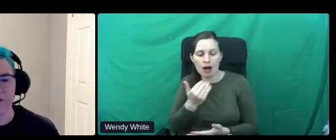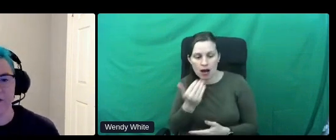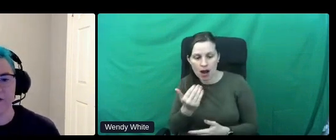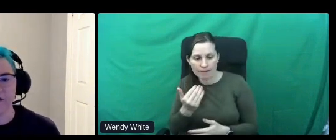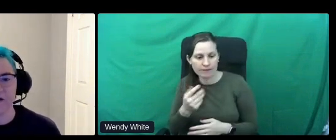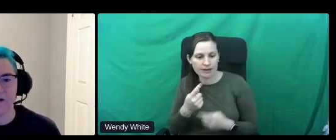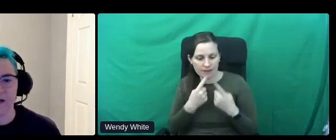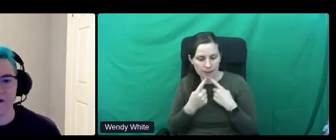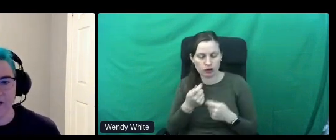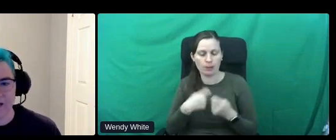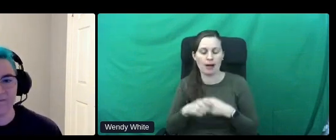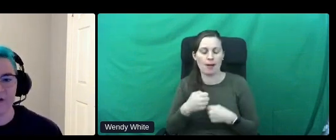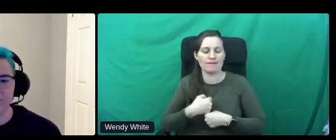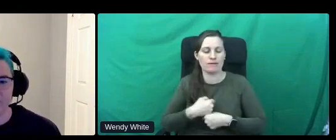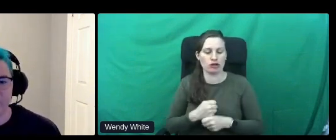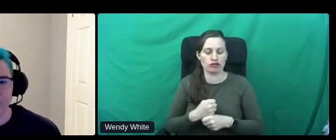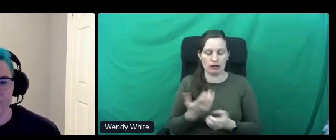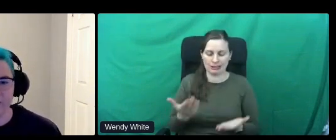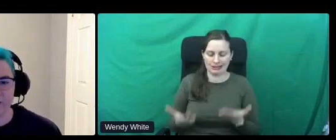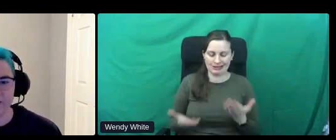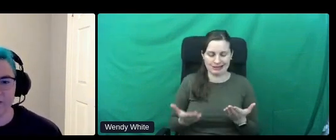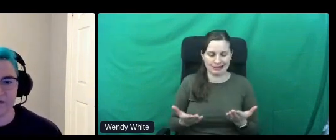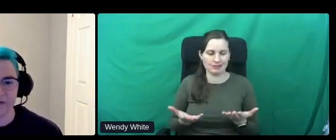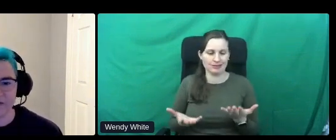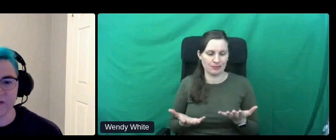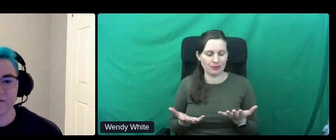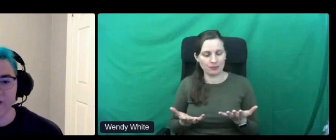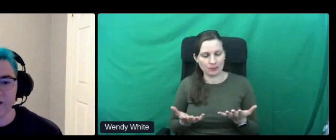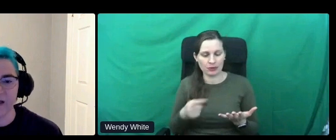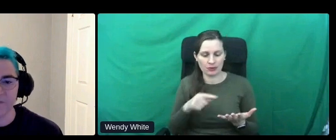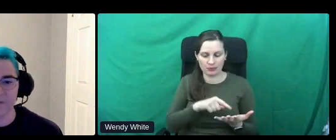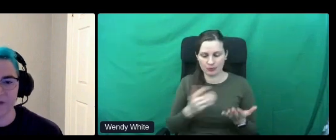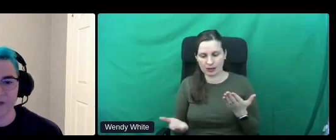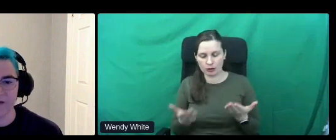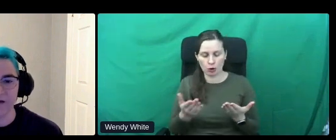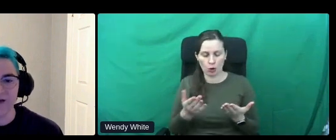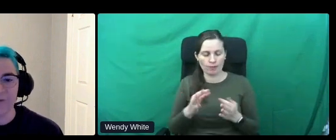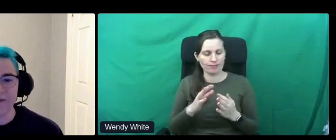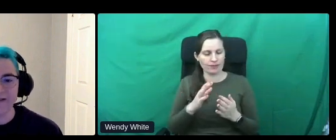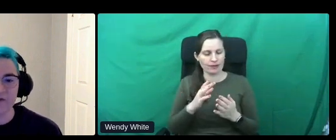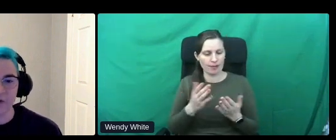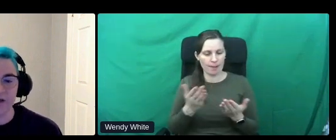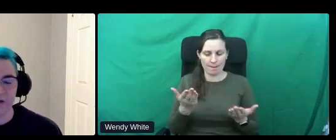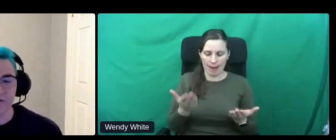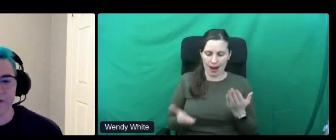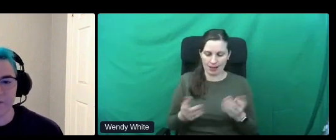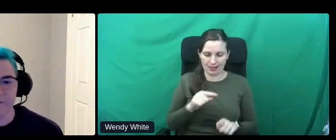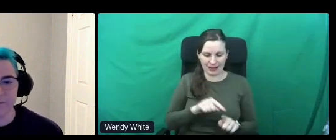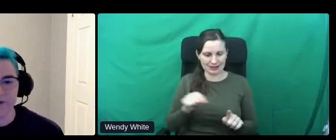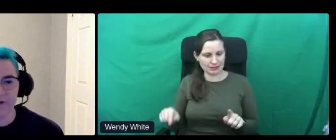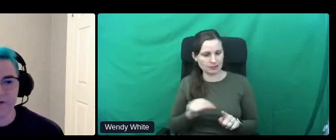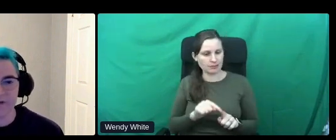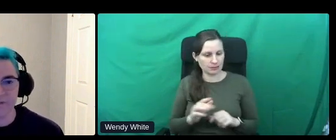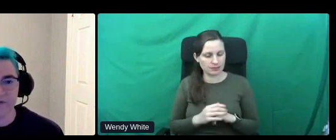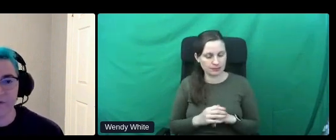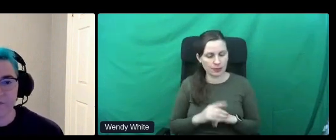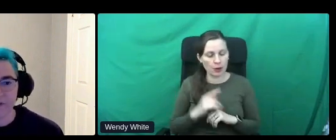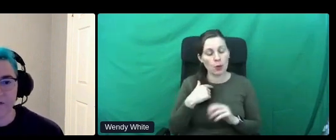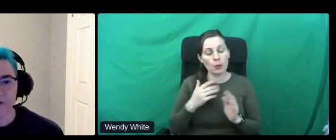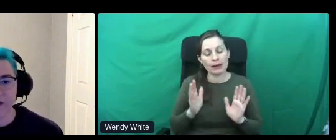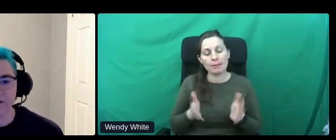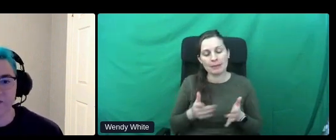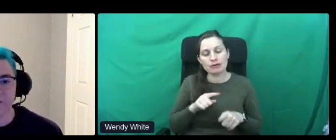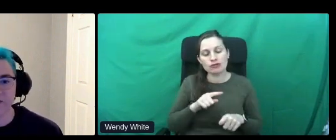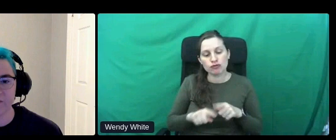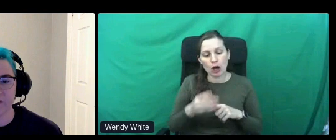frustrated at not having enough information. And so there's this fine line between that. We did try to use some